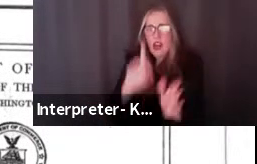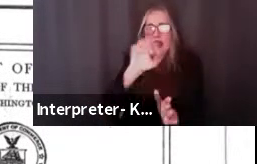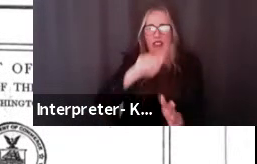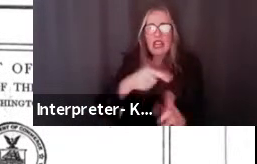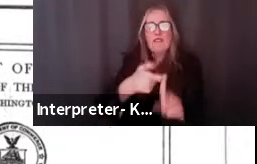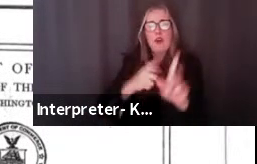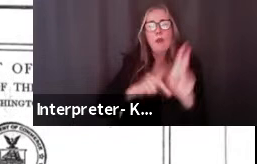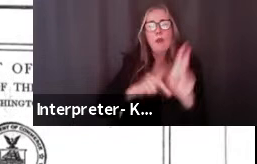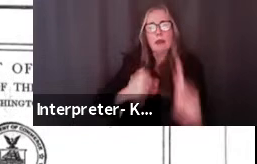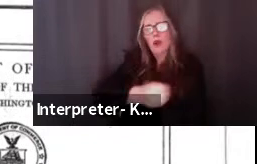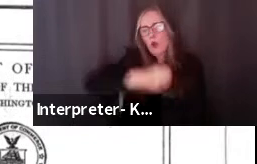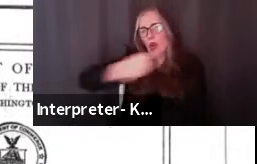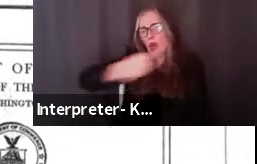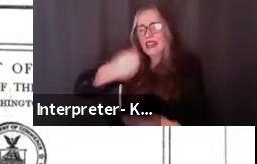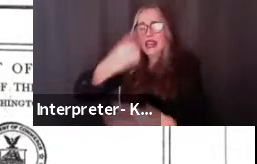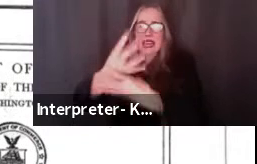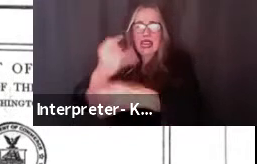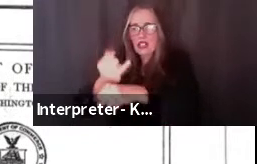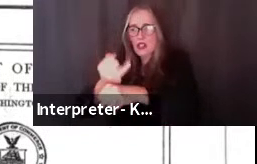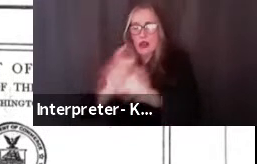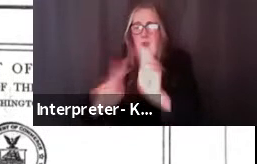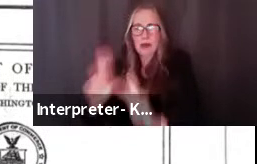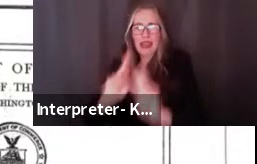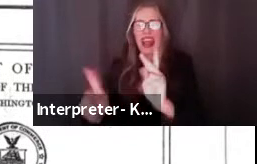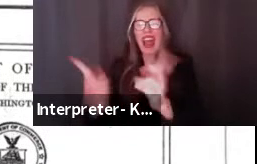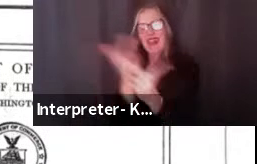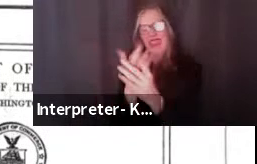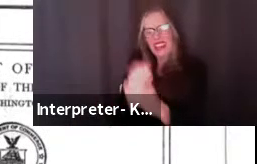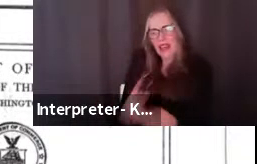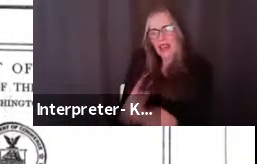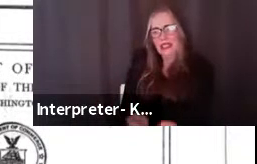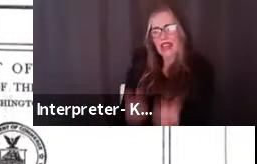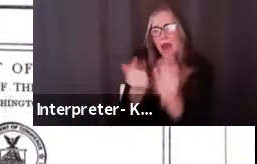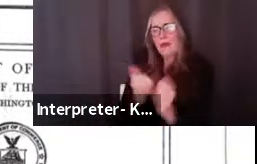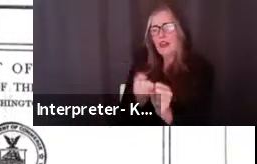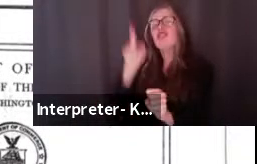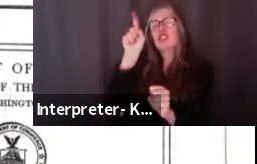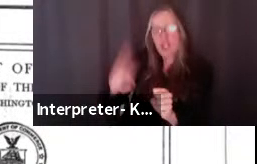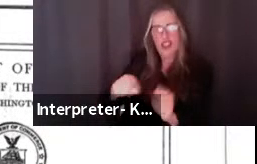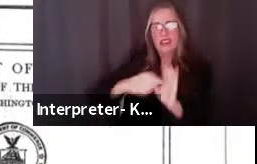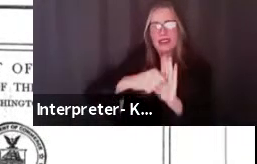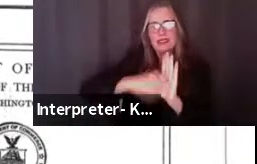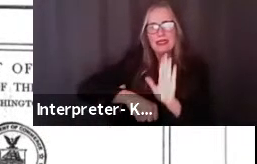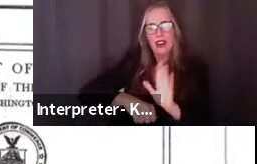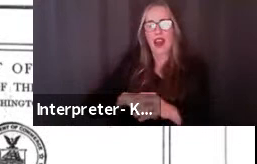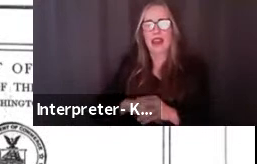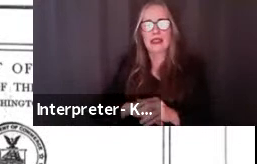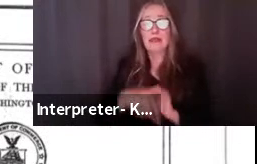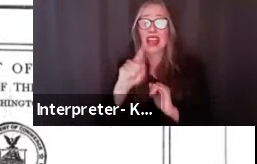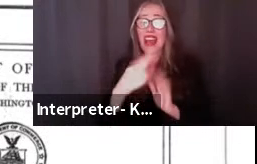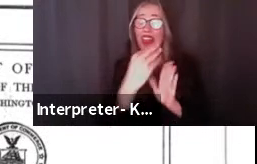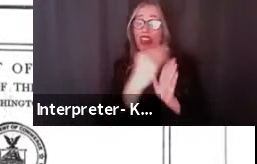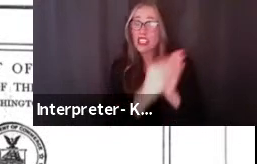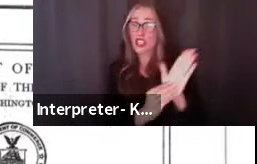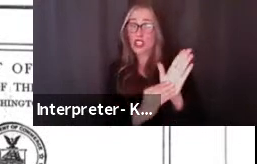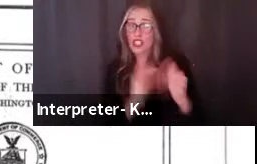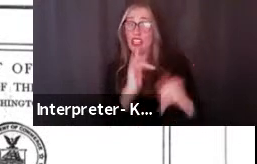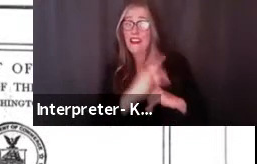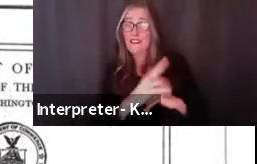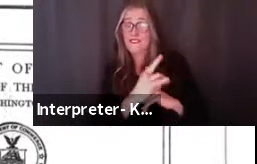population to calculate annual sterilization rates the original census enumeration sheets available on